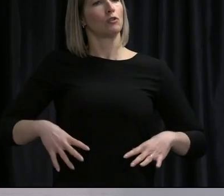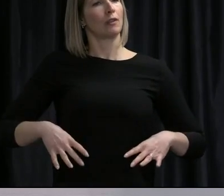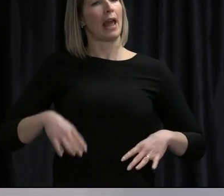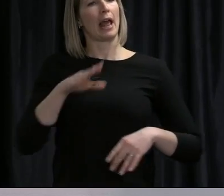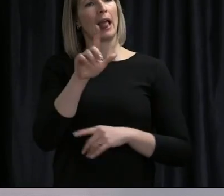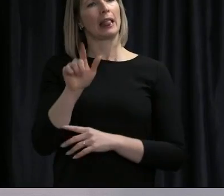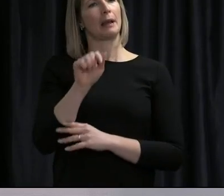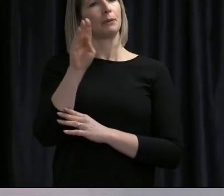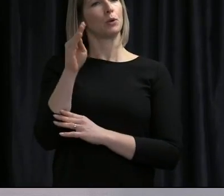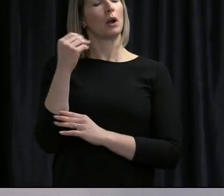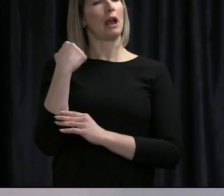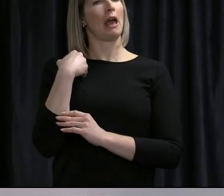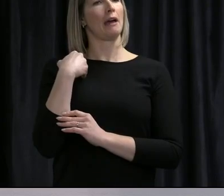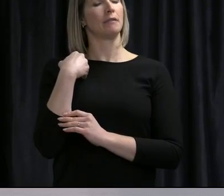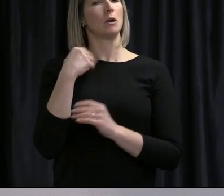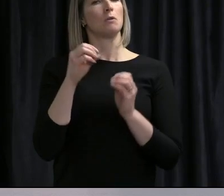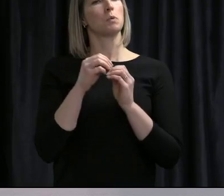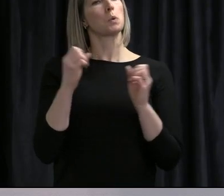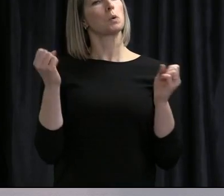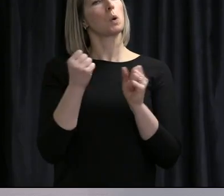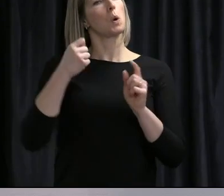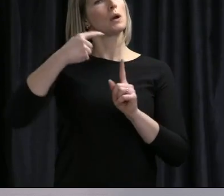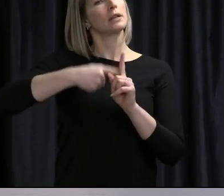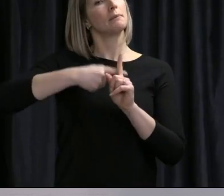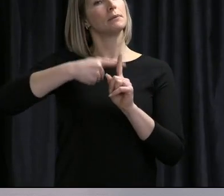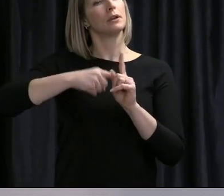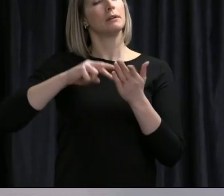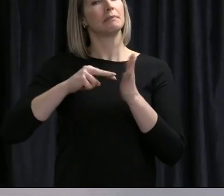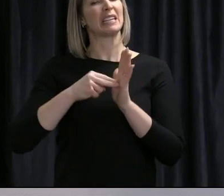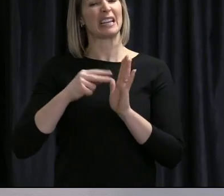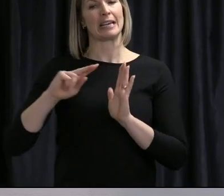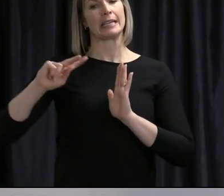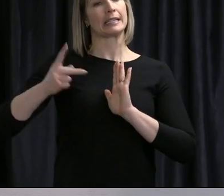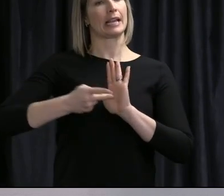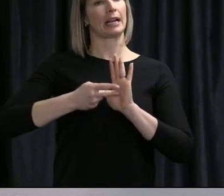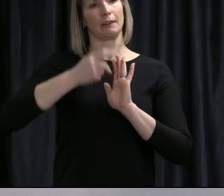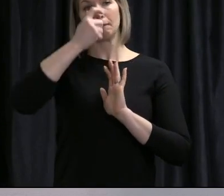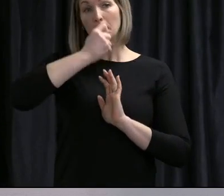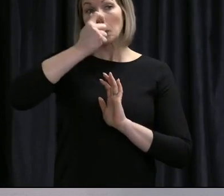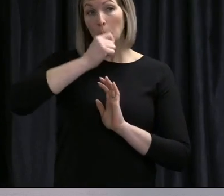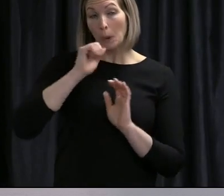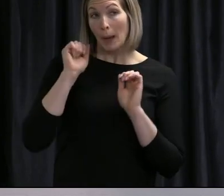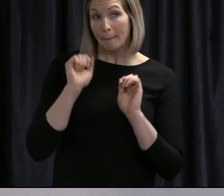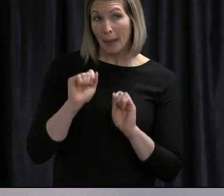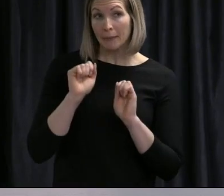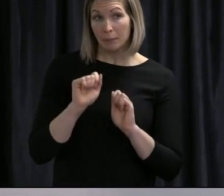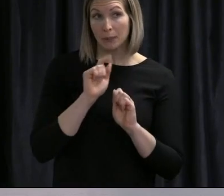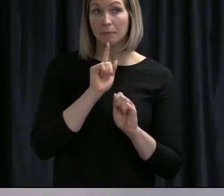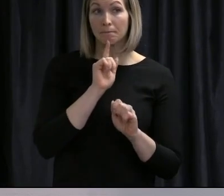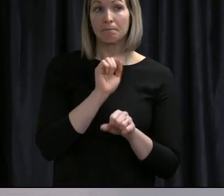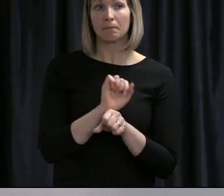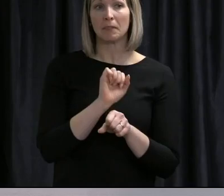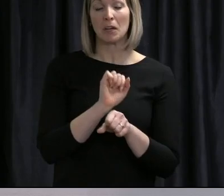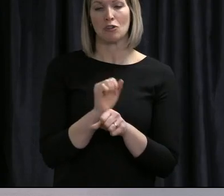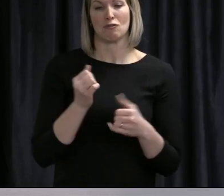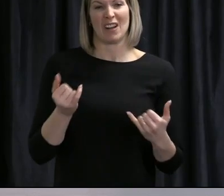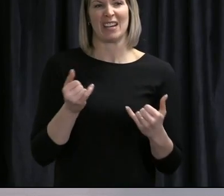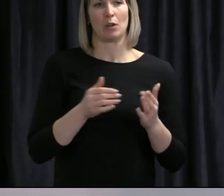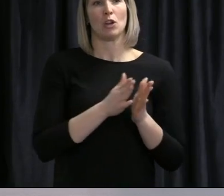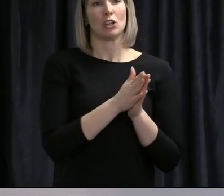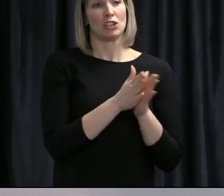But we need also to be aware that could present a challenge. We're still admitting 11 people a week